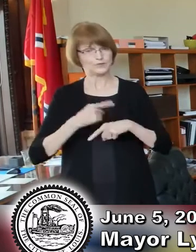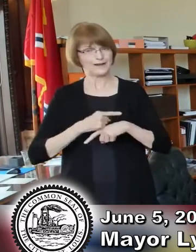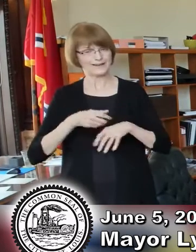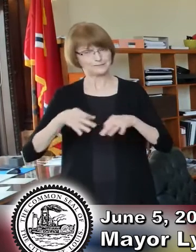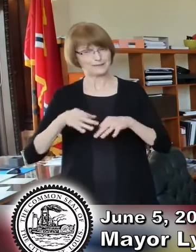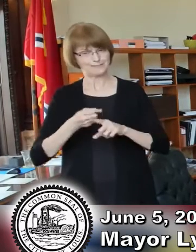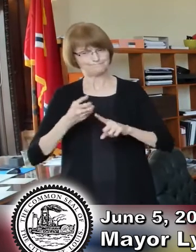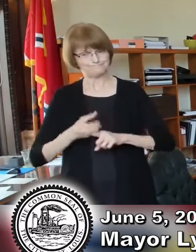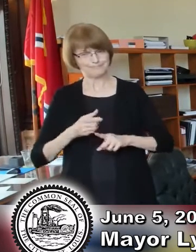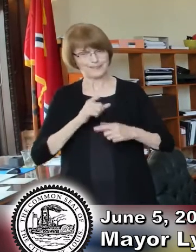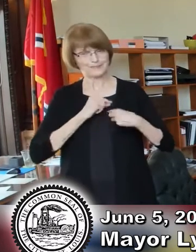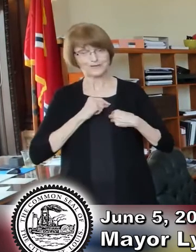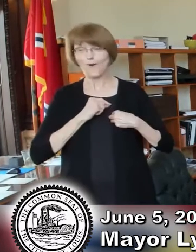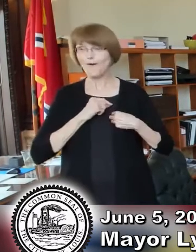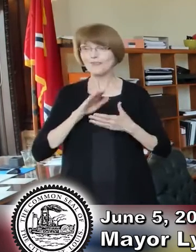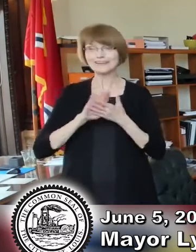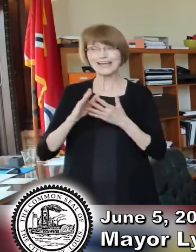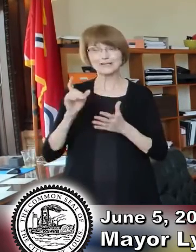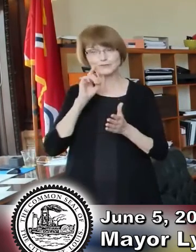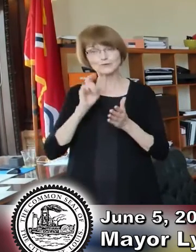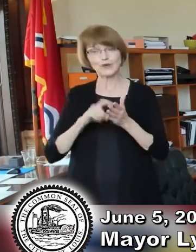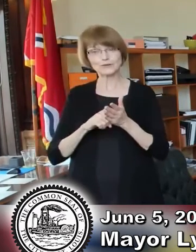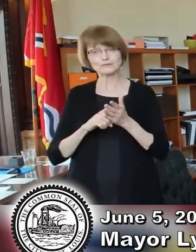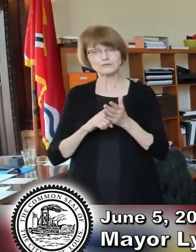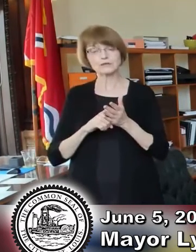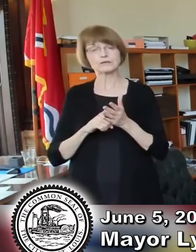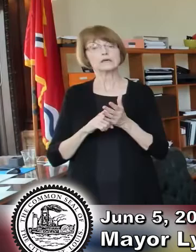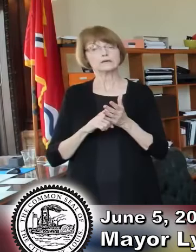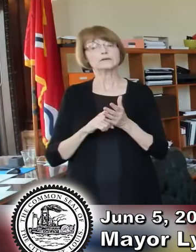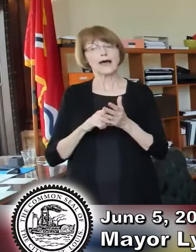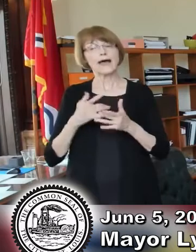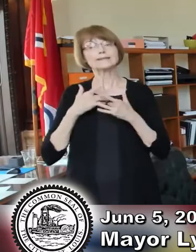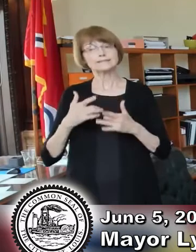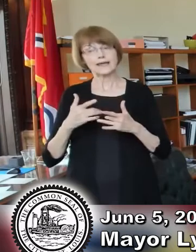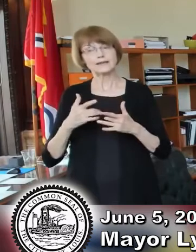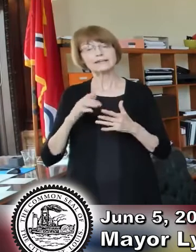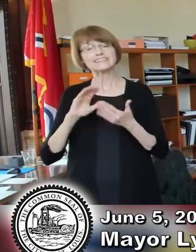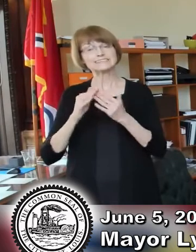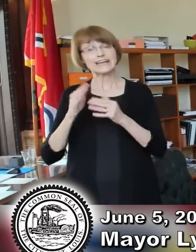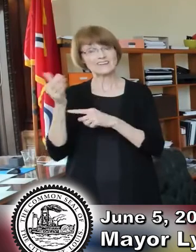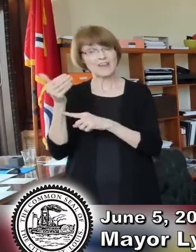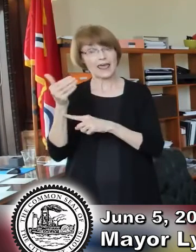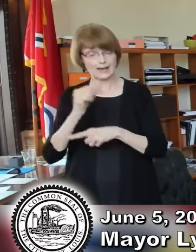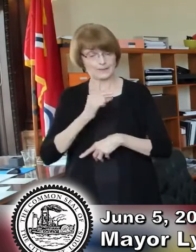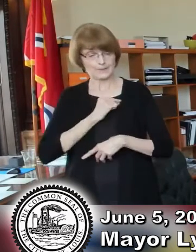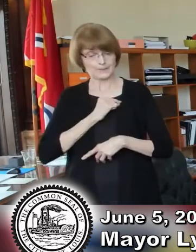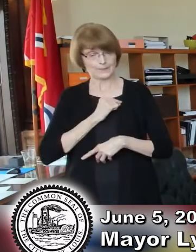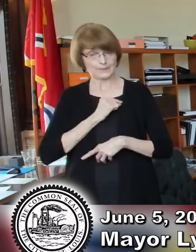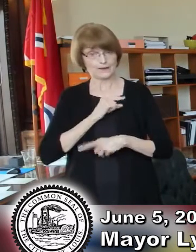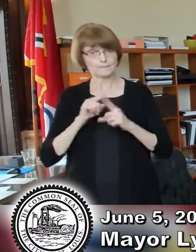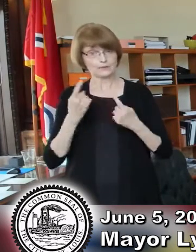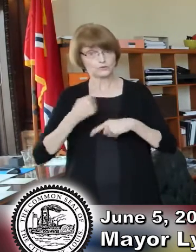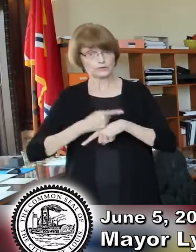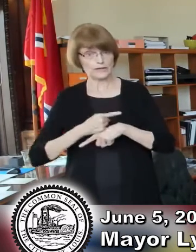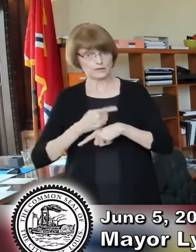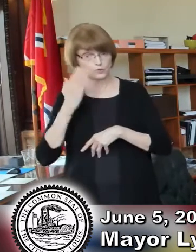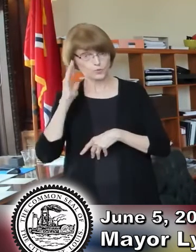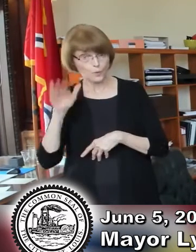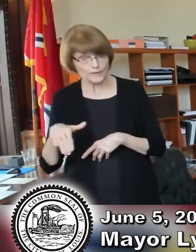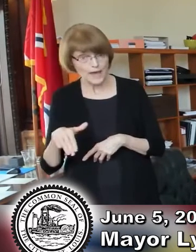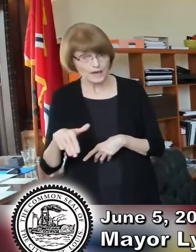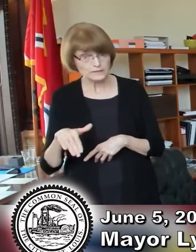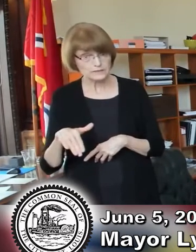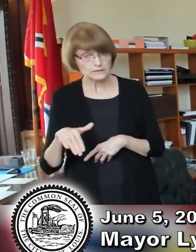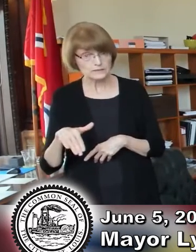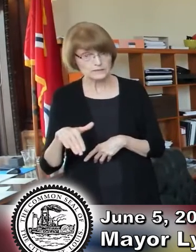Well, that's nice. Somebody noticed. Usually I wear the city flag, but today, I hope you all know,